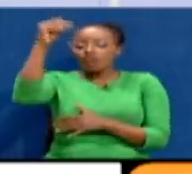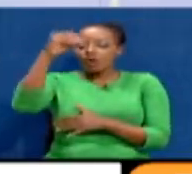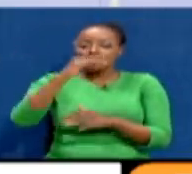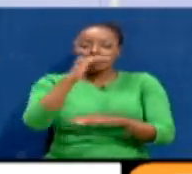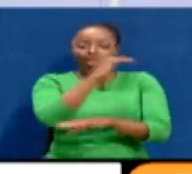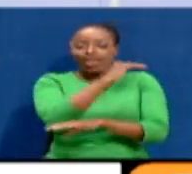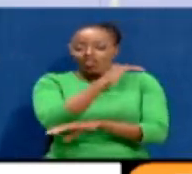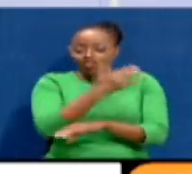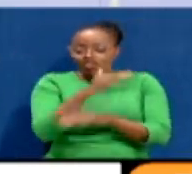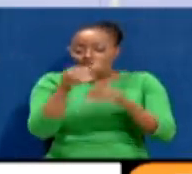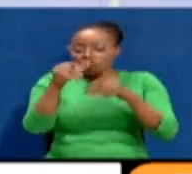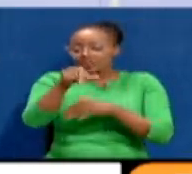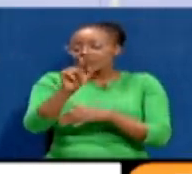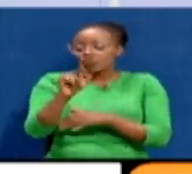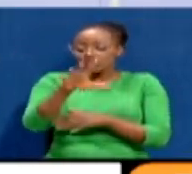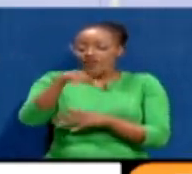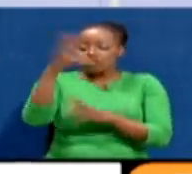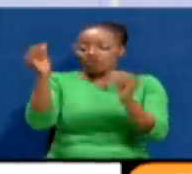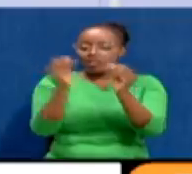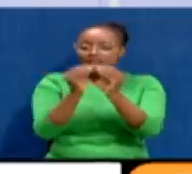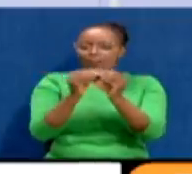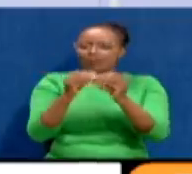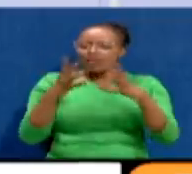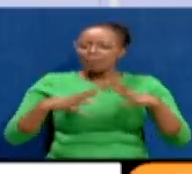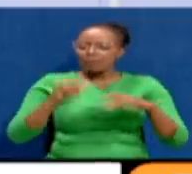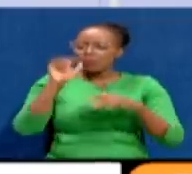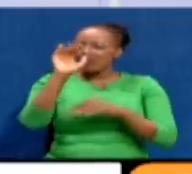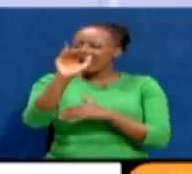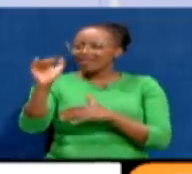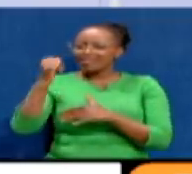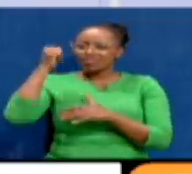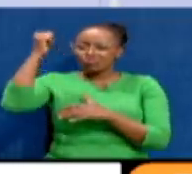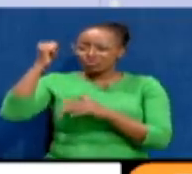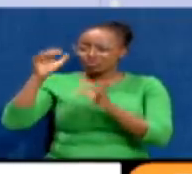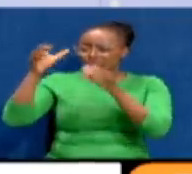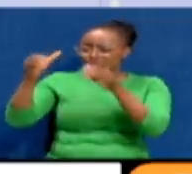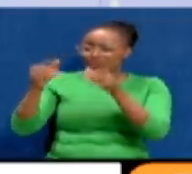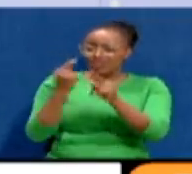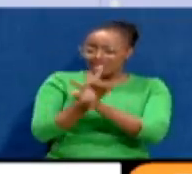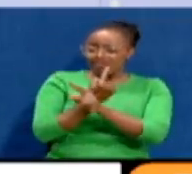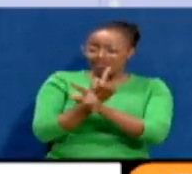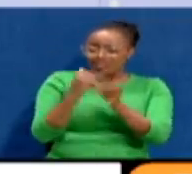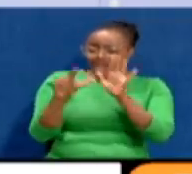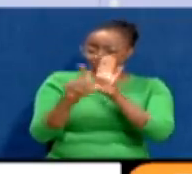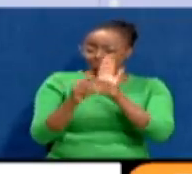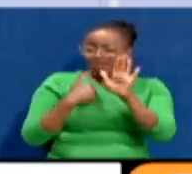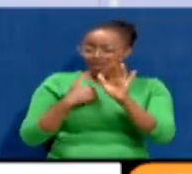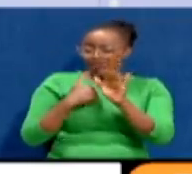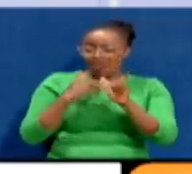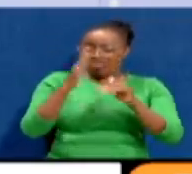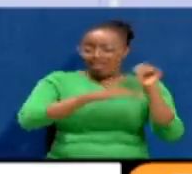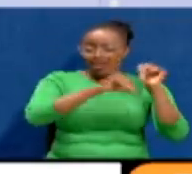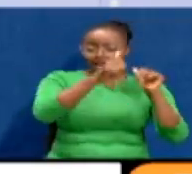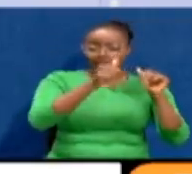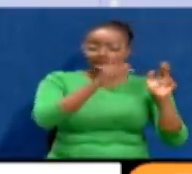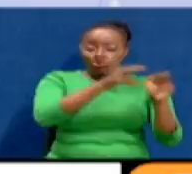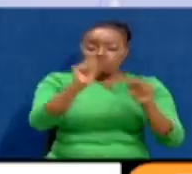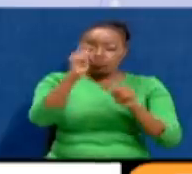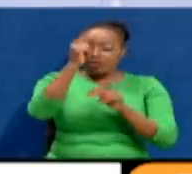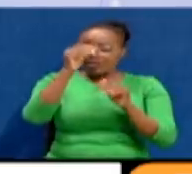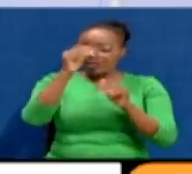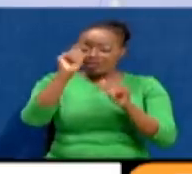or being found in some sort of gathering. And some would ask tonight, does the political class have a different set of rules that they adhere